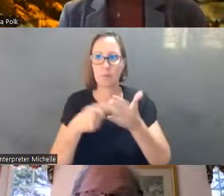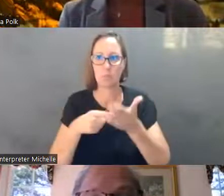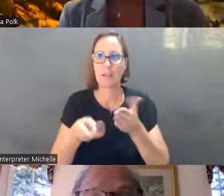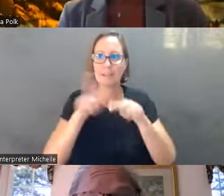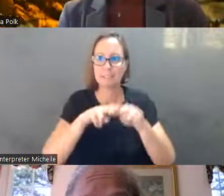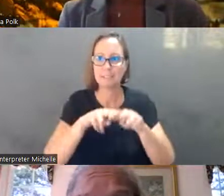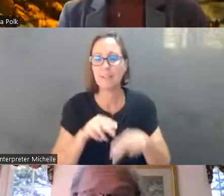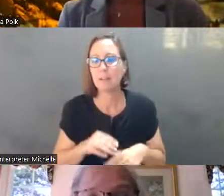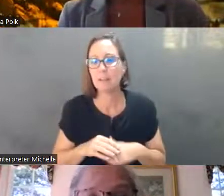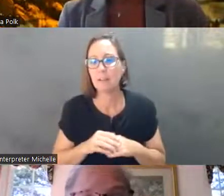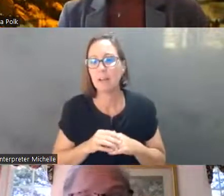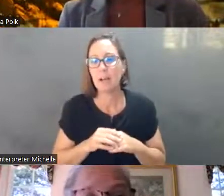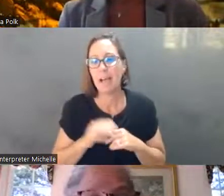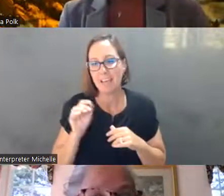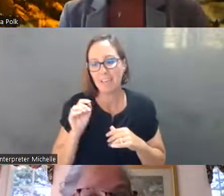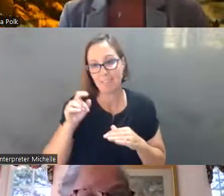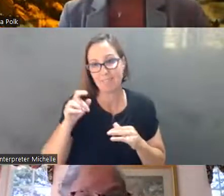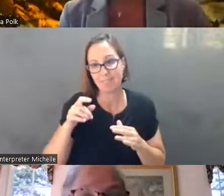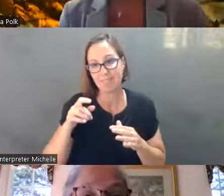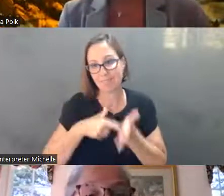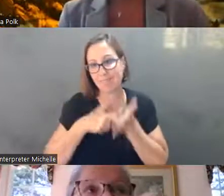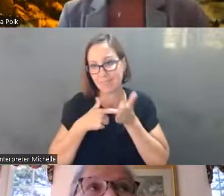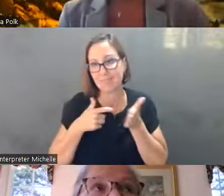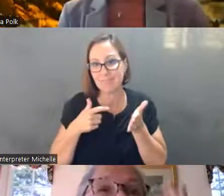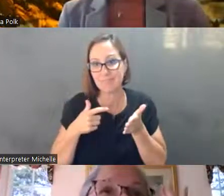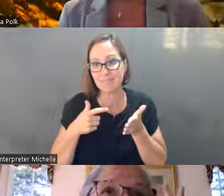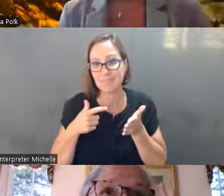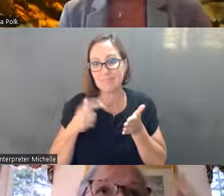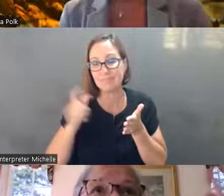will necessitate a lot of these different